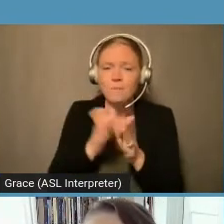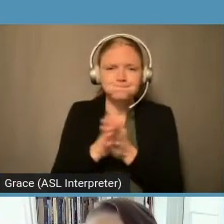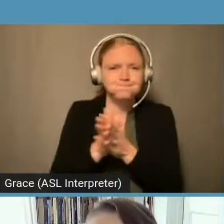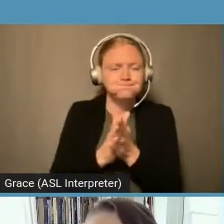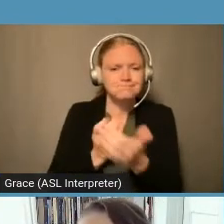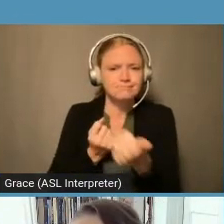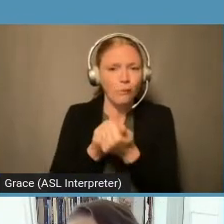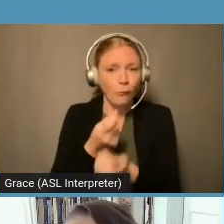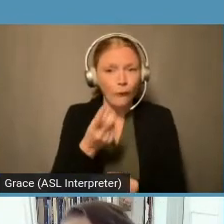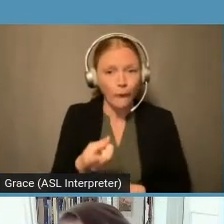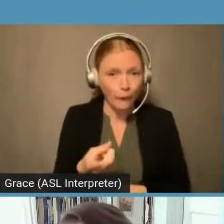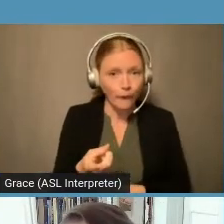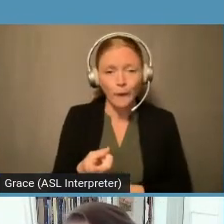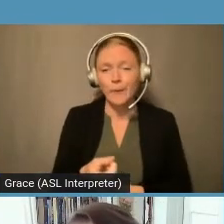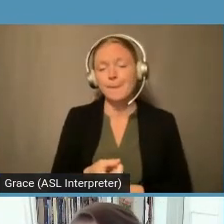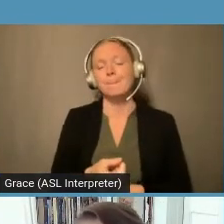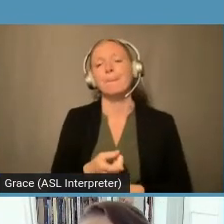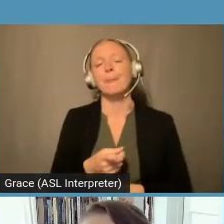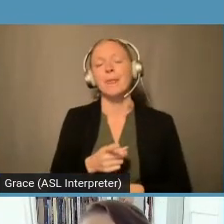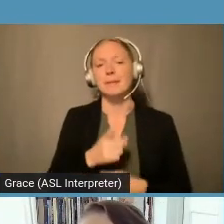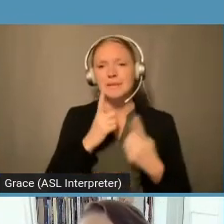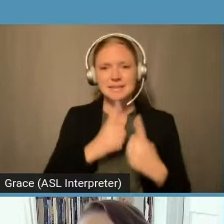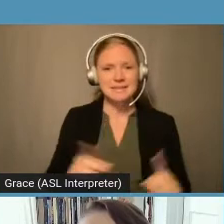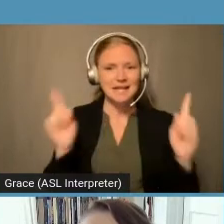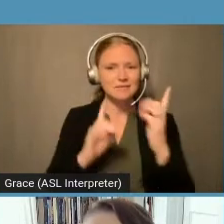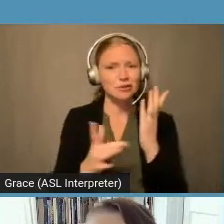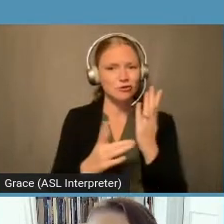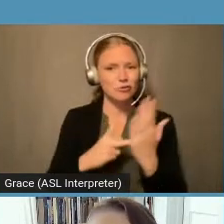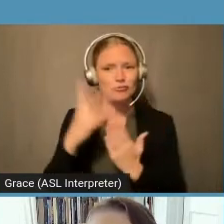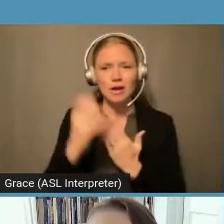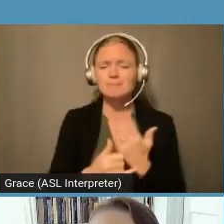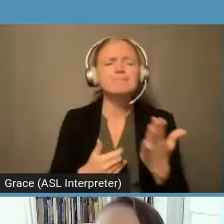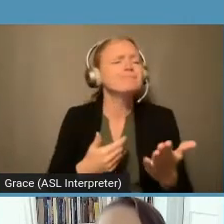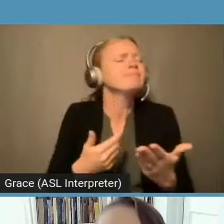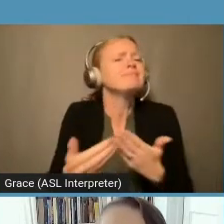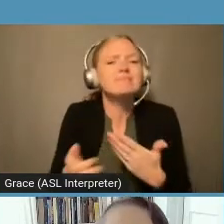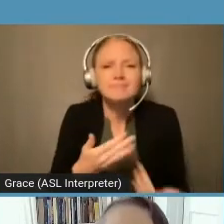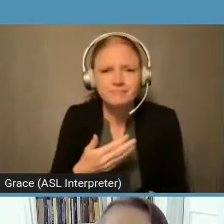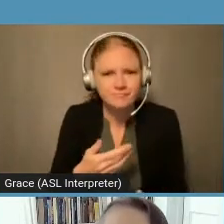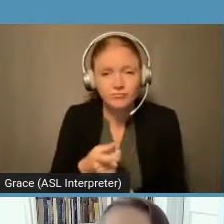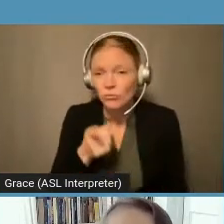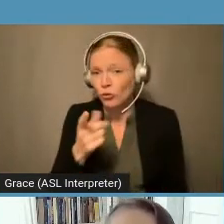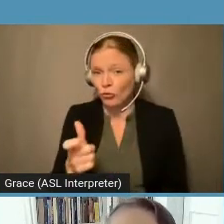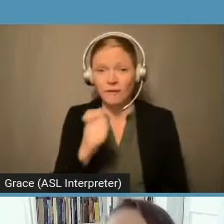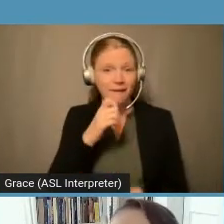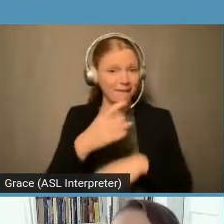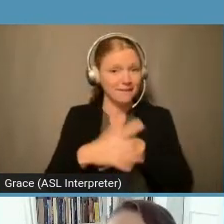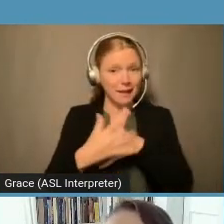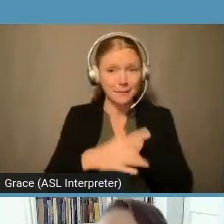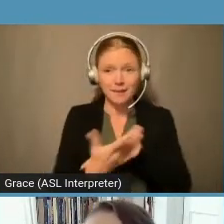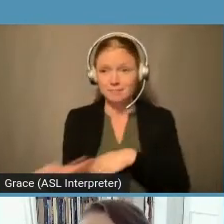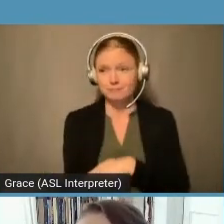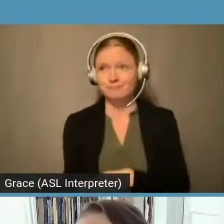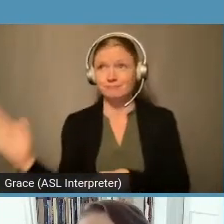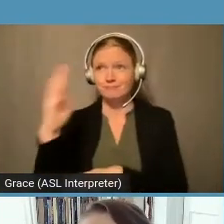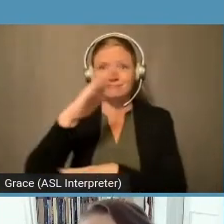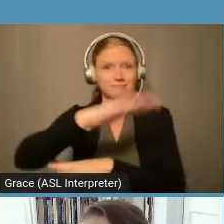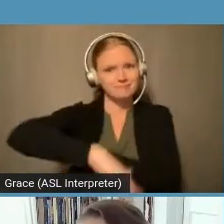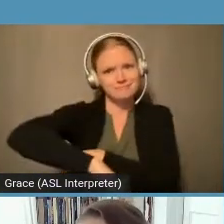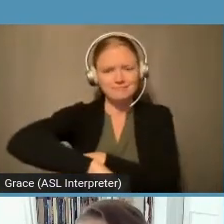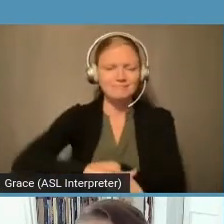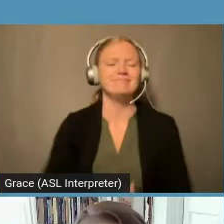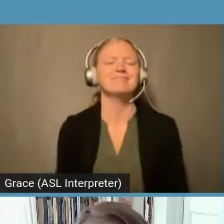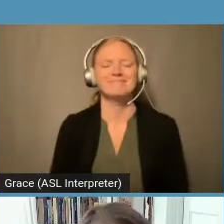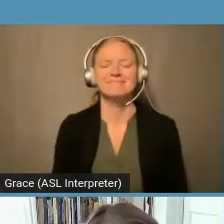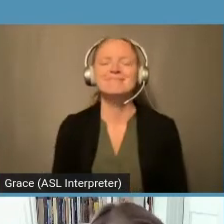make these technology projects happen, even if you're not available from sunrise until